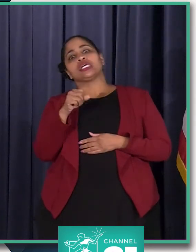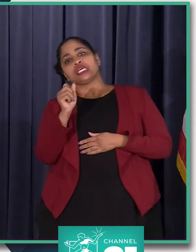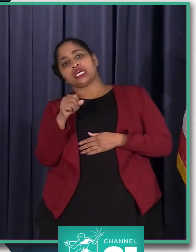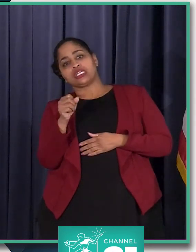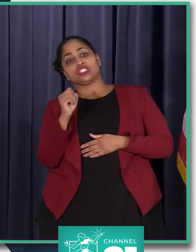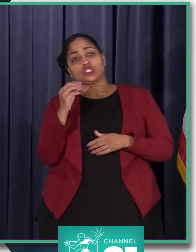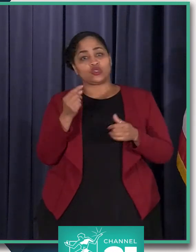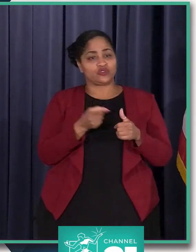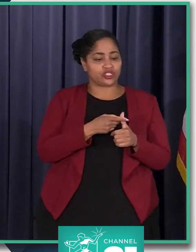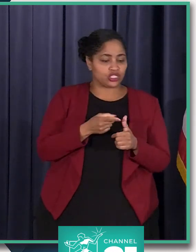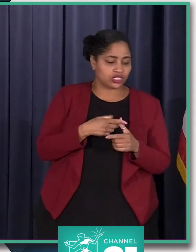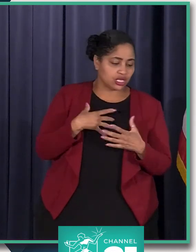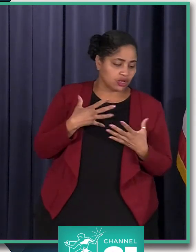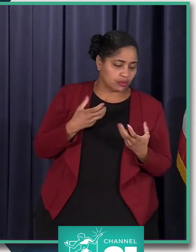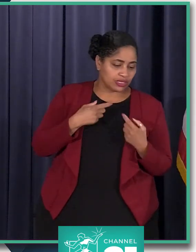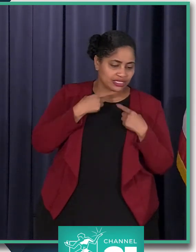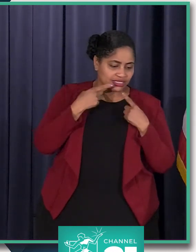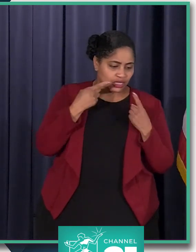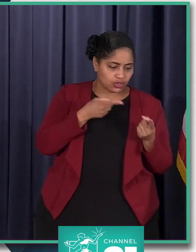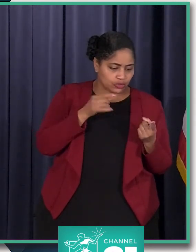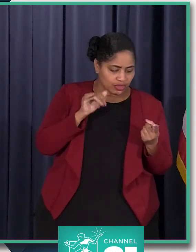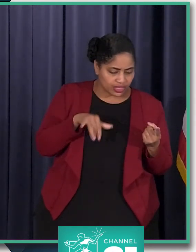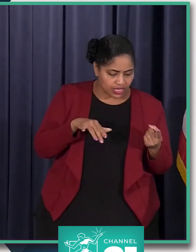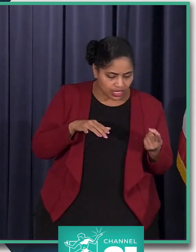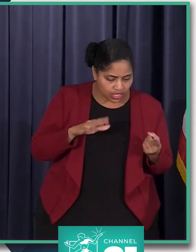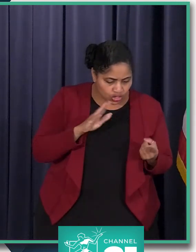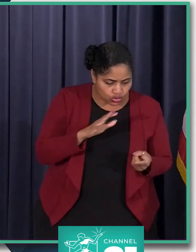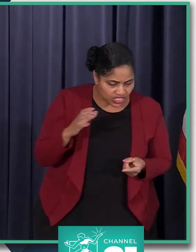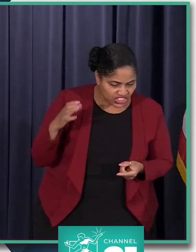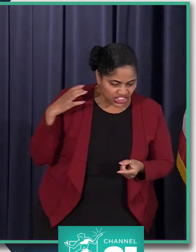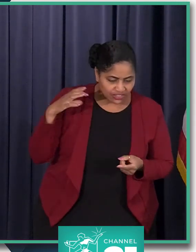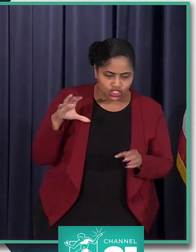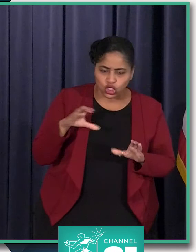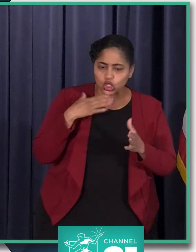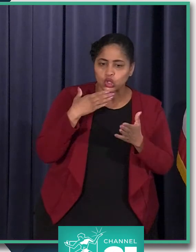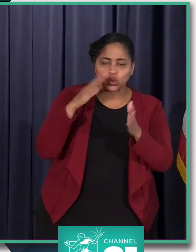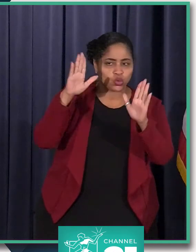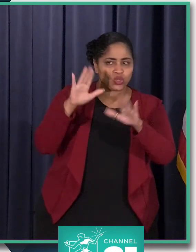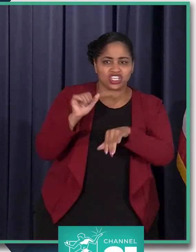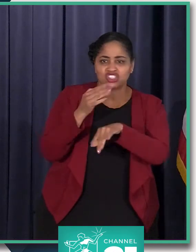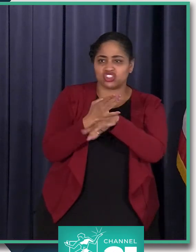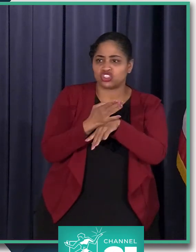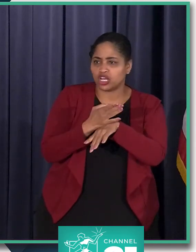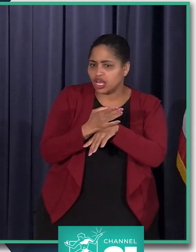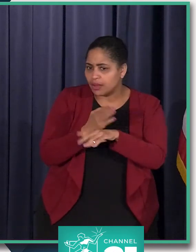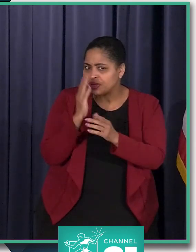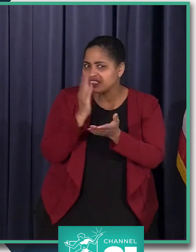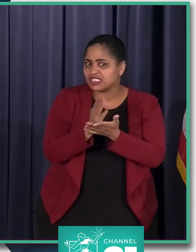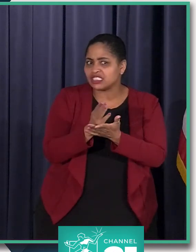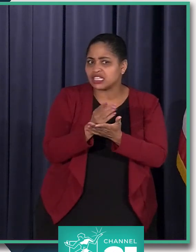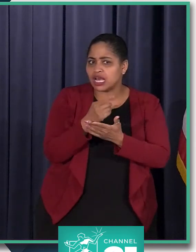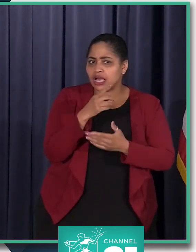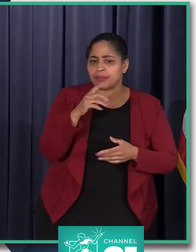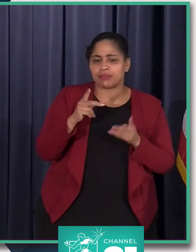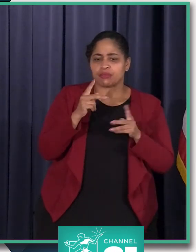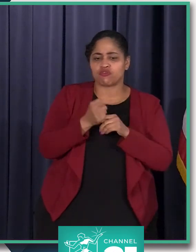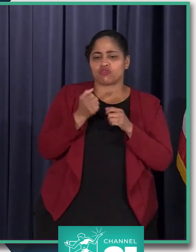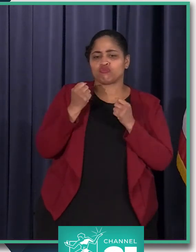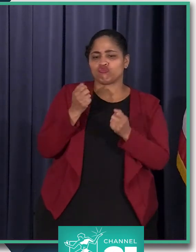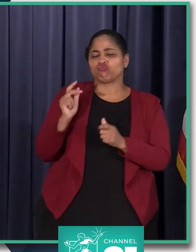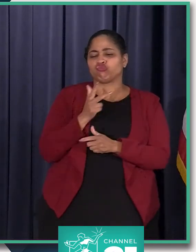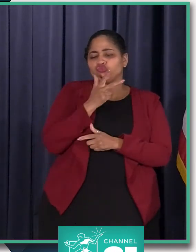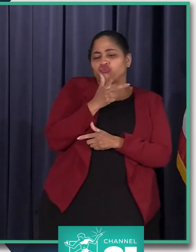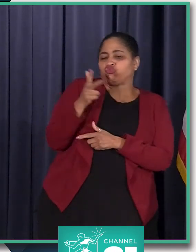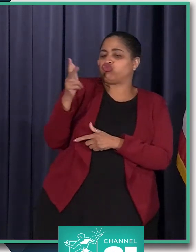So first of all, I want to tell you that your chief has did a great job of stopping these drifters over here. I mean, we were